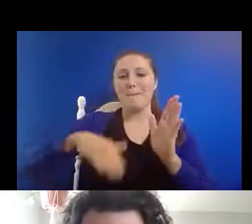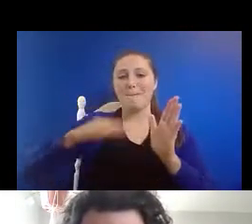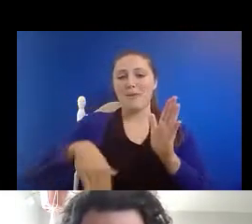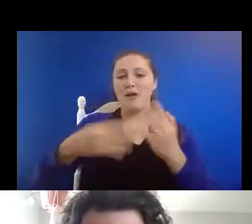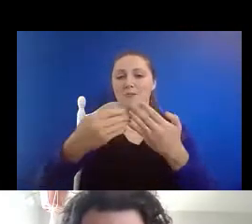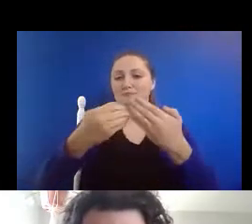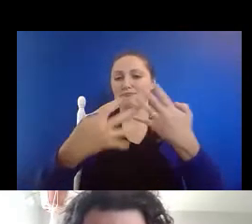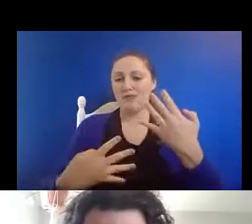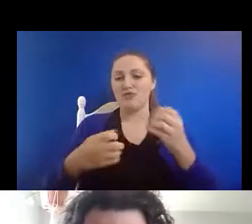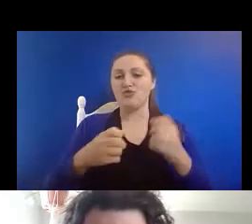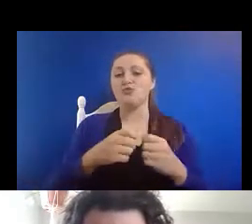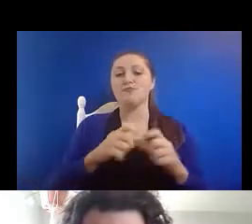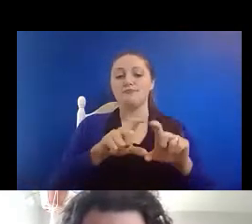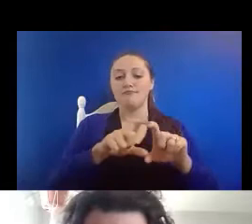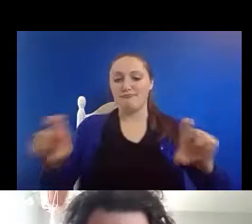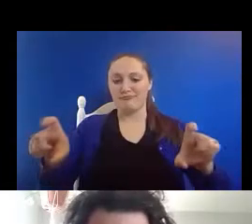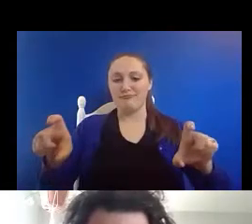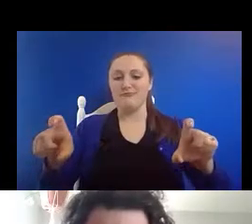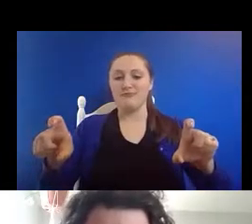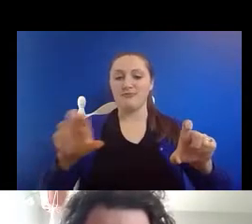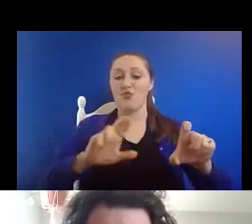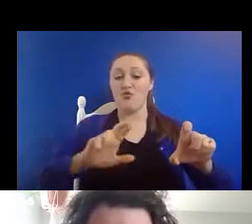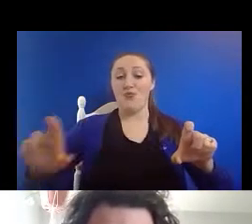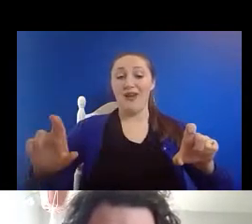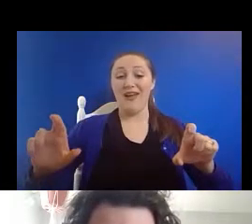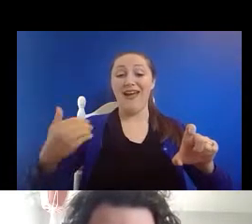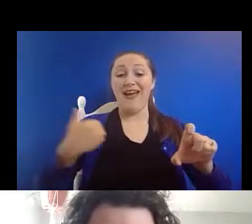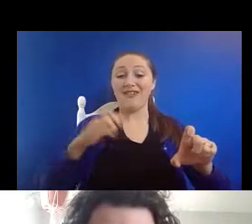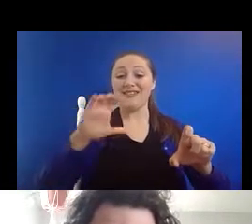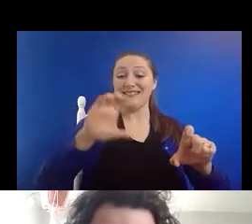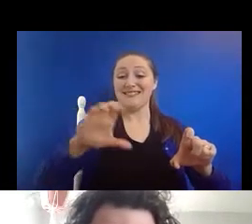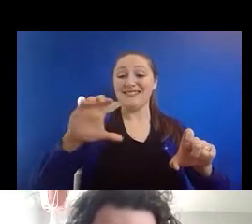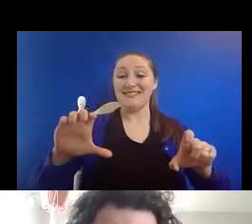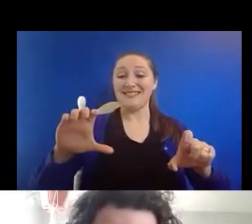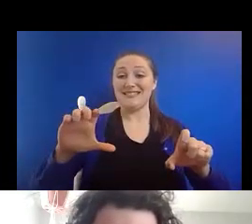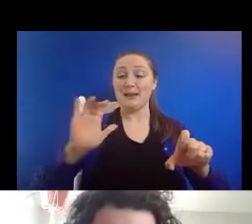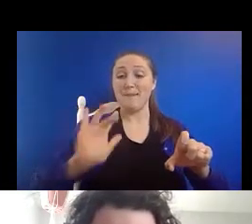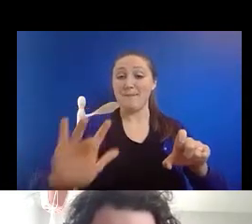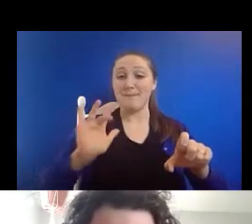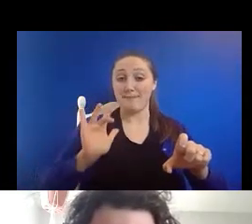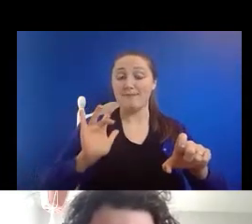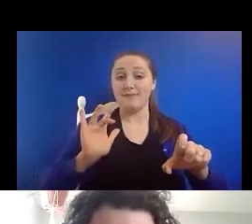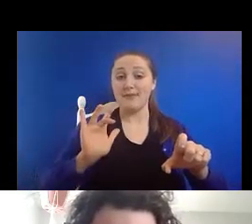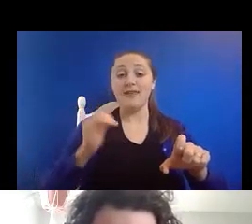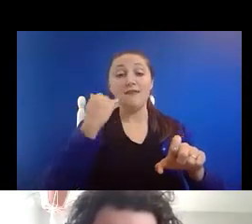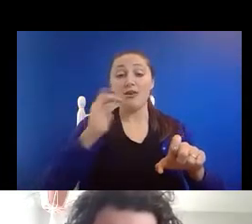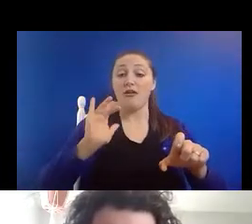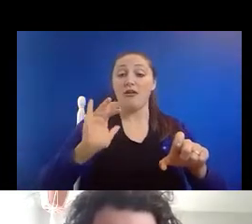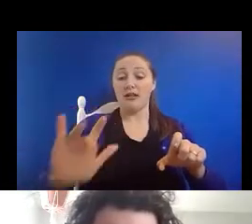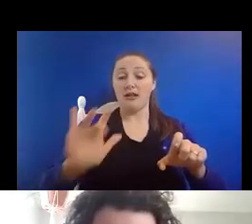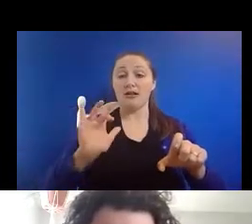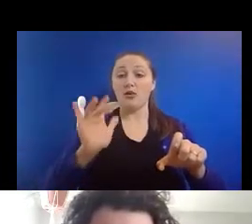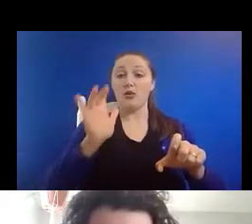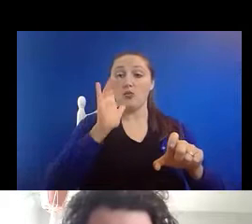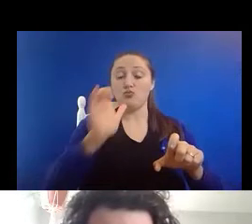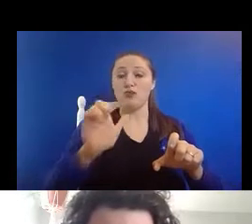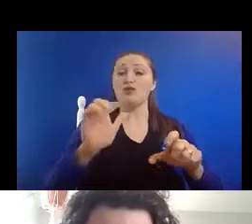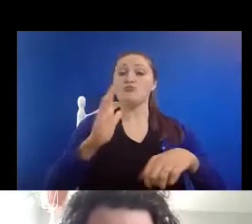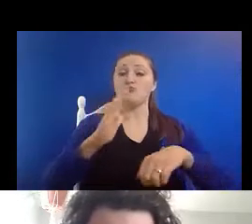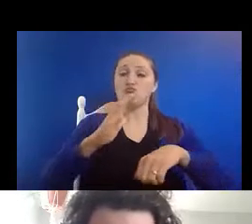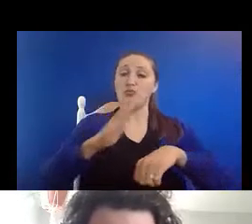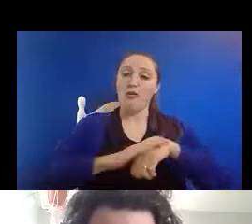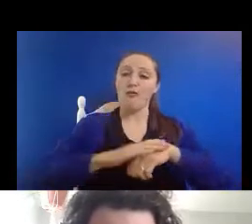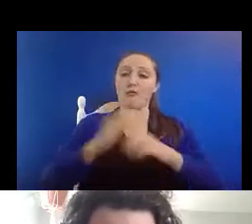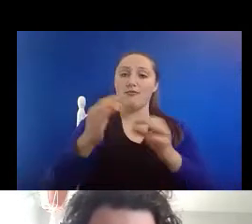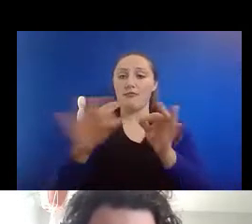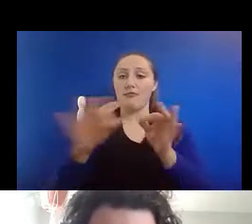the right, there's a CC button. If you click that, it'll turn on the closed captioning